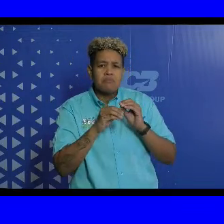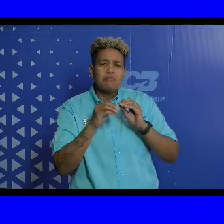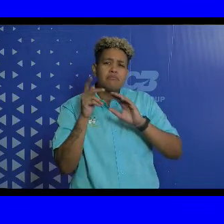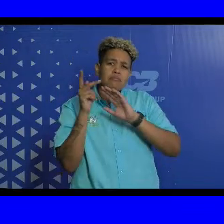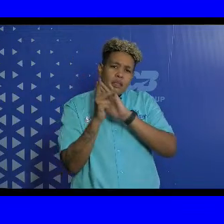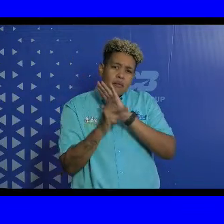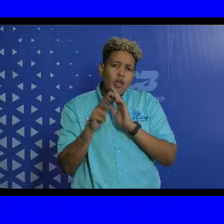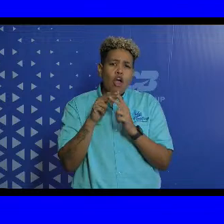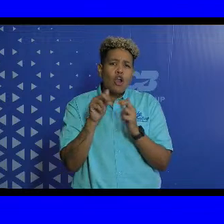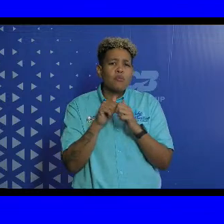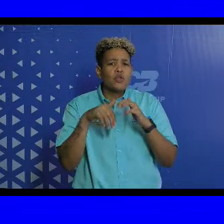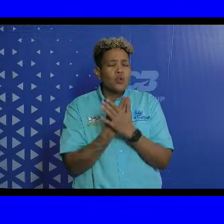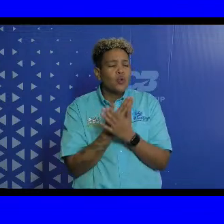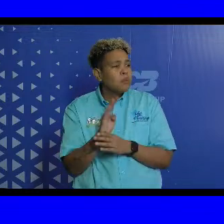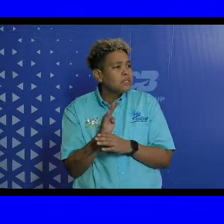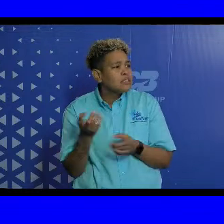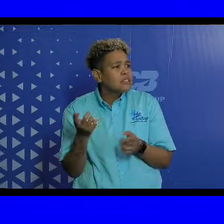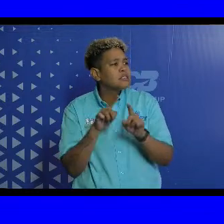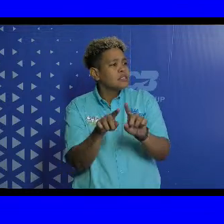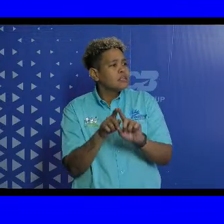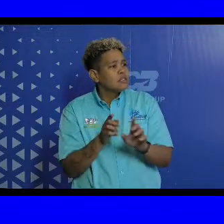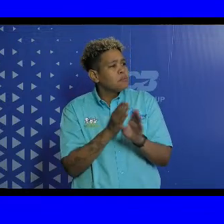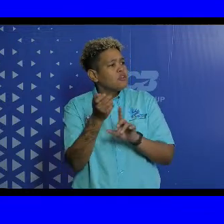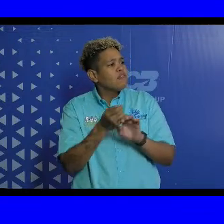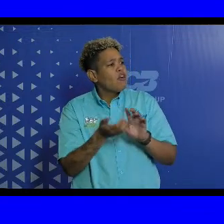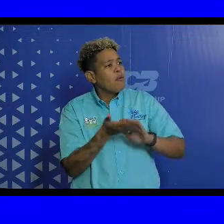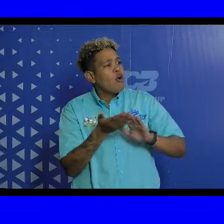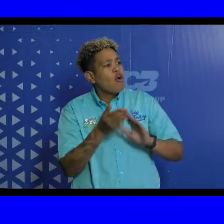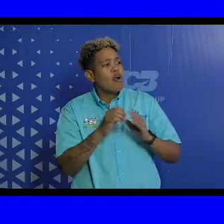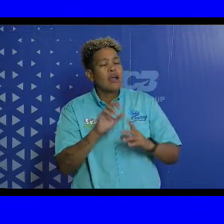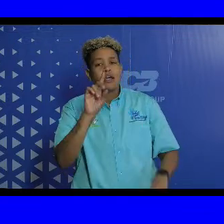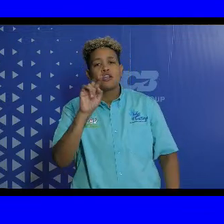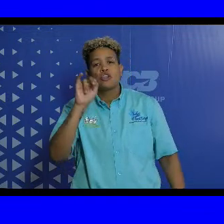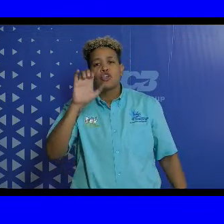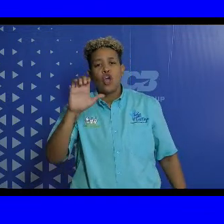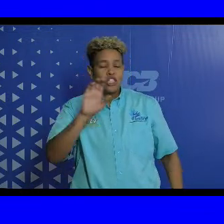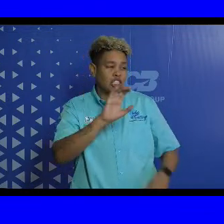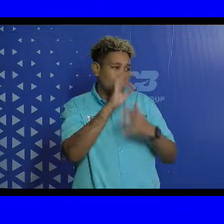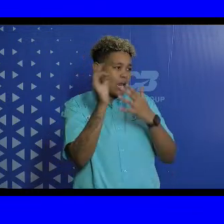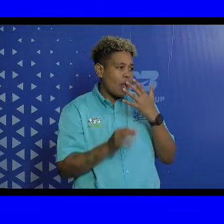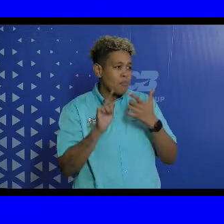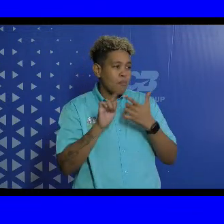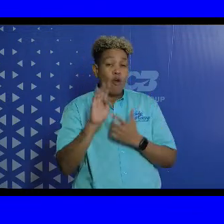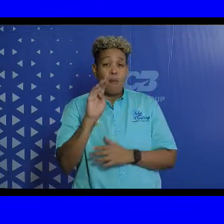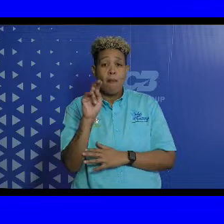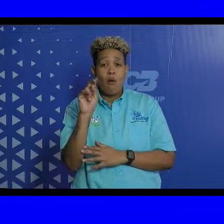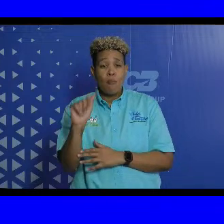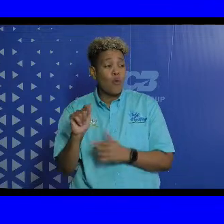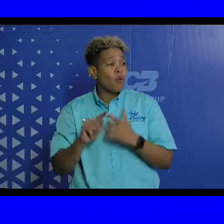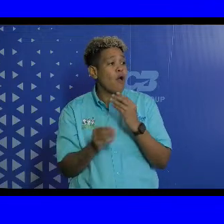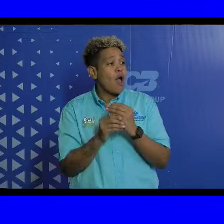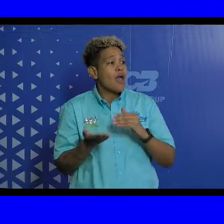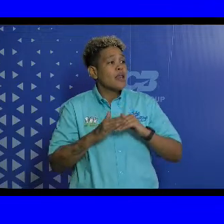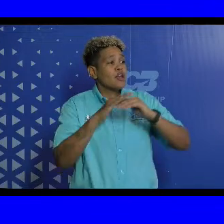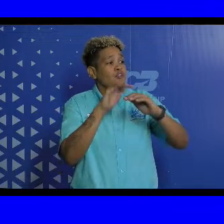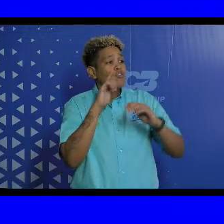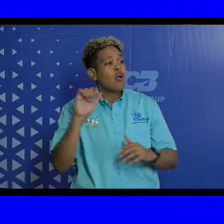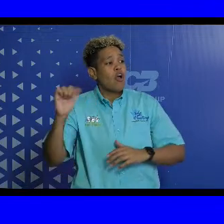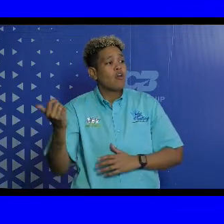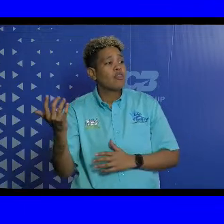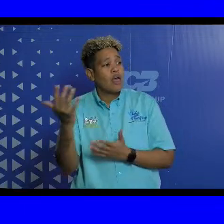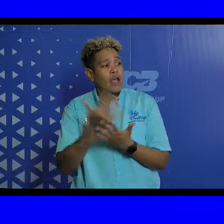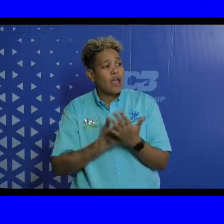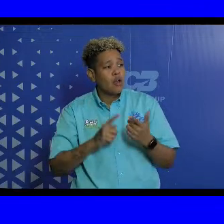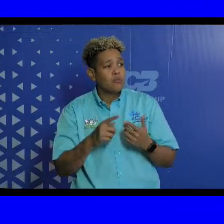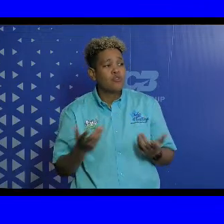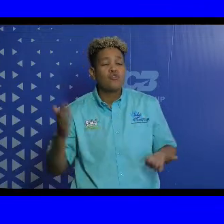policies coupled with new business, principally from operations in the Dutch Caribbean and Bermuda, and increased other